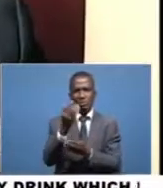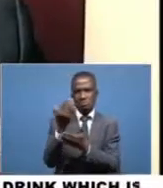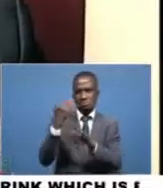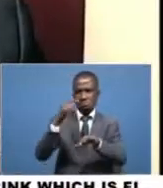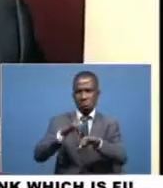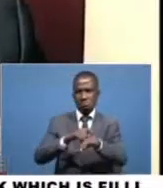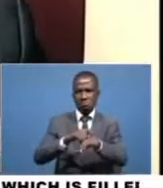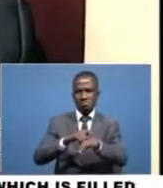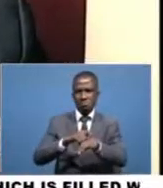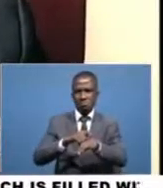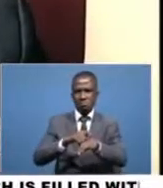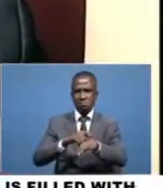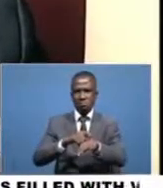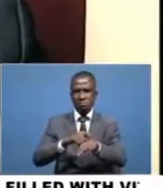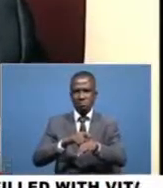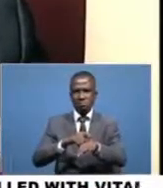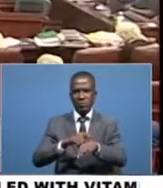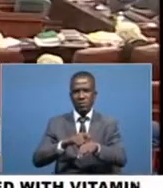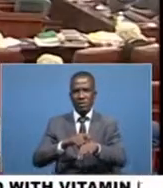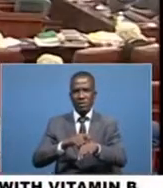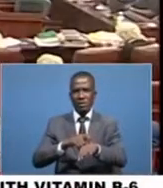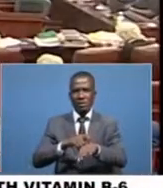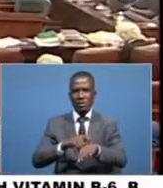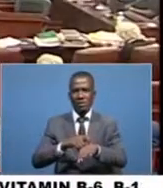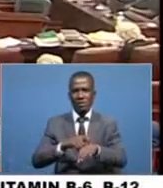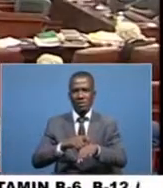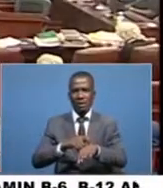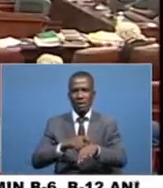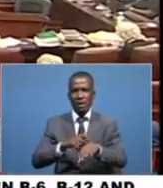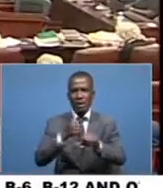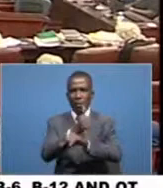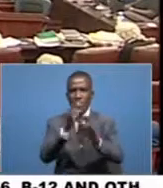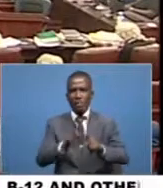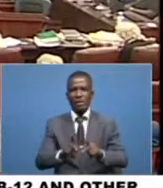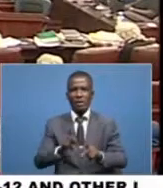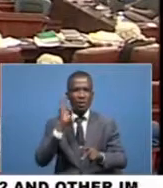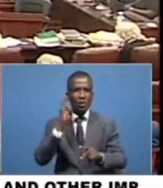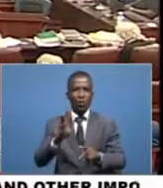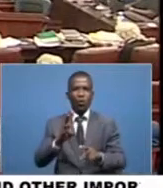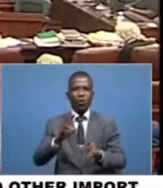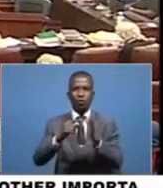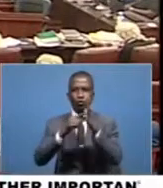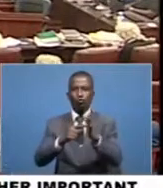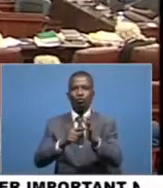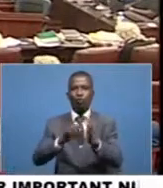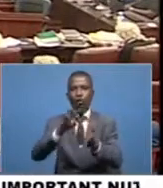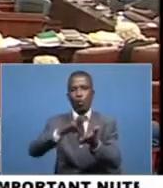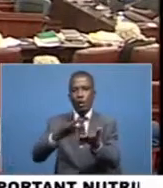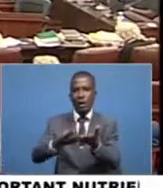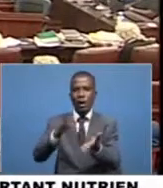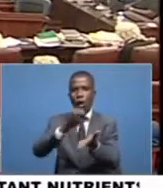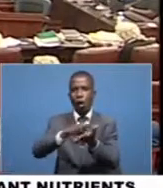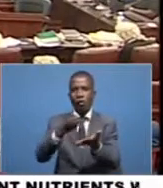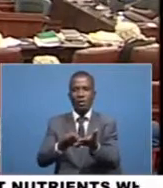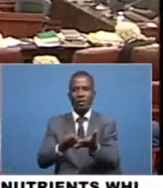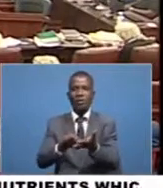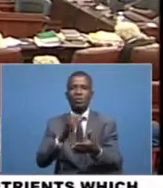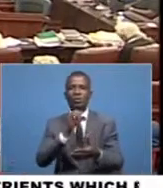right, that a defendant in a case has a right not to adduce evidence after the close of a plaintiff's